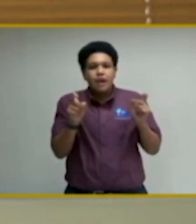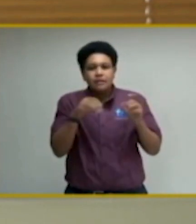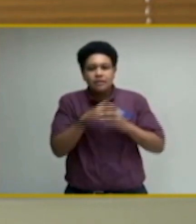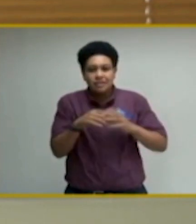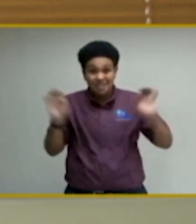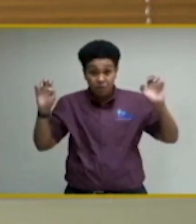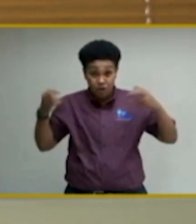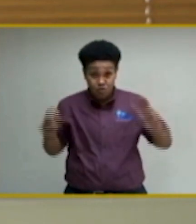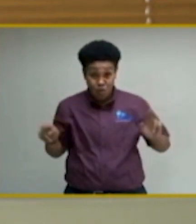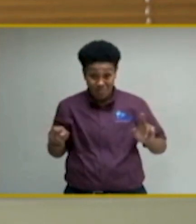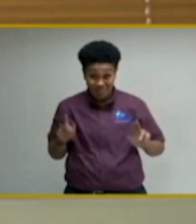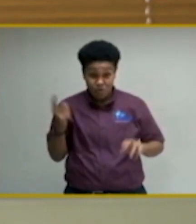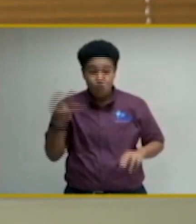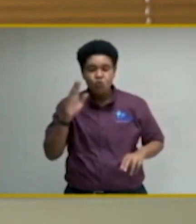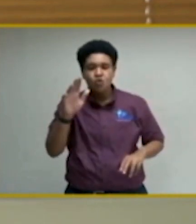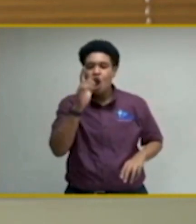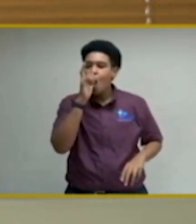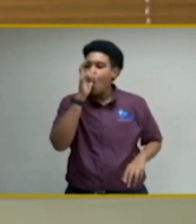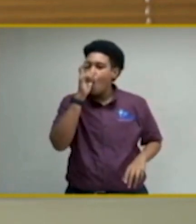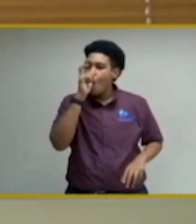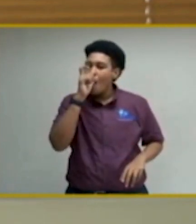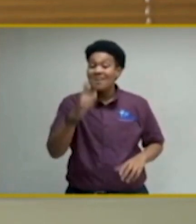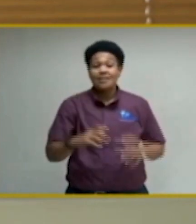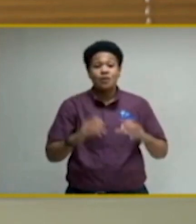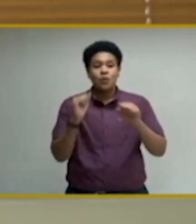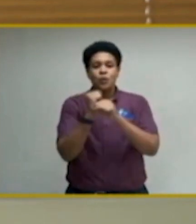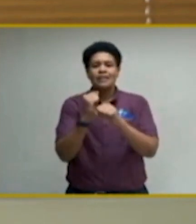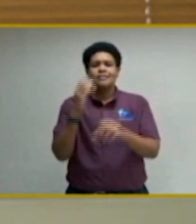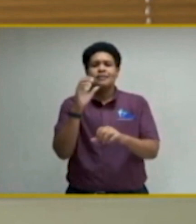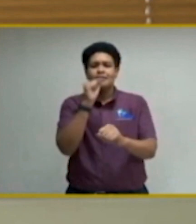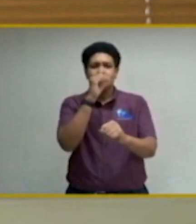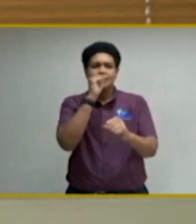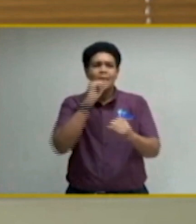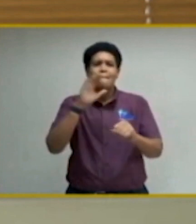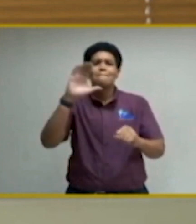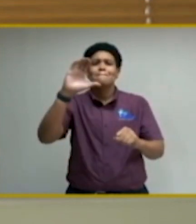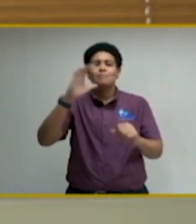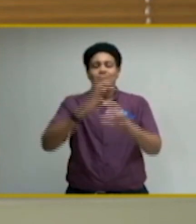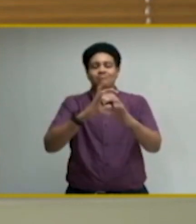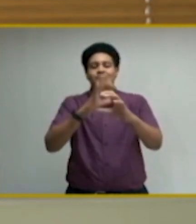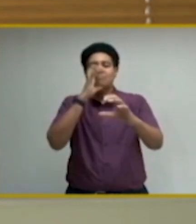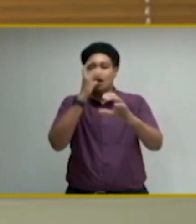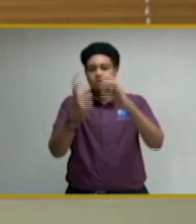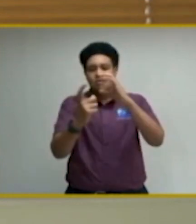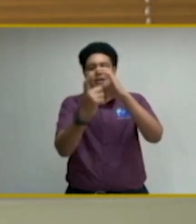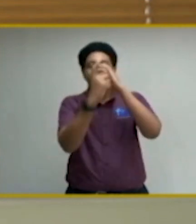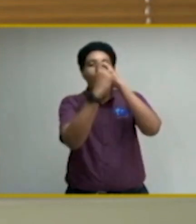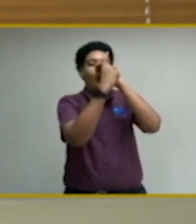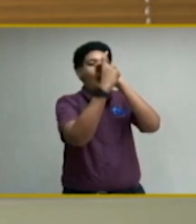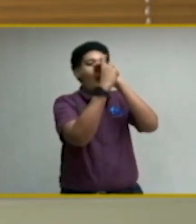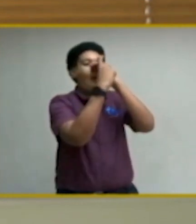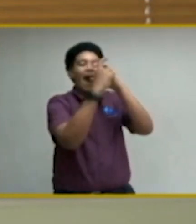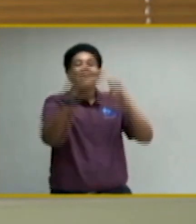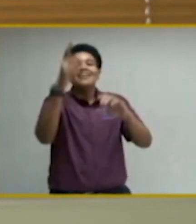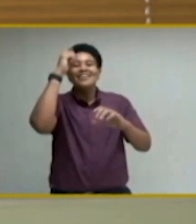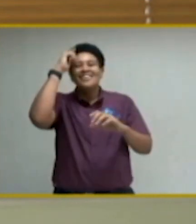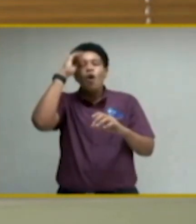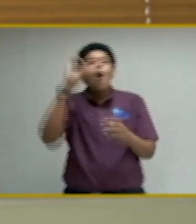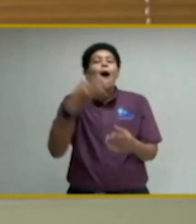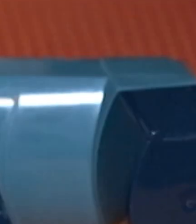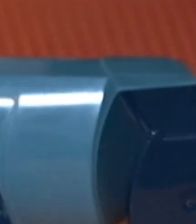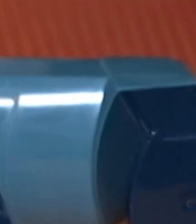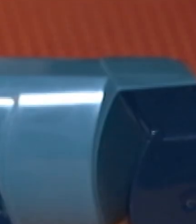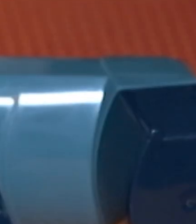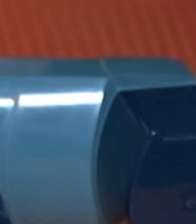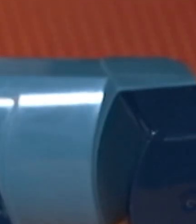is pretty much using your inhalers and using spacers. She says emergency rooms have been fitted with the